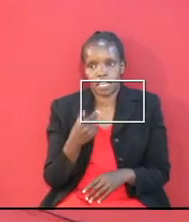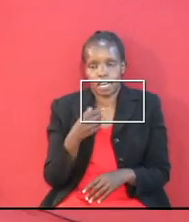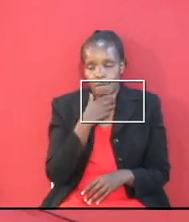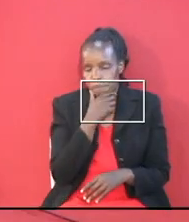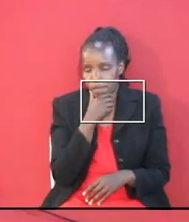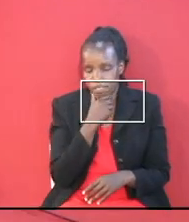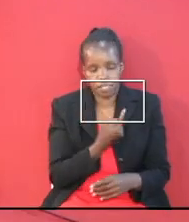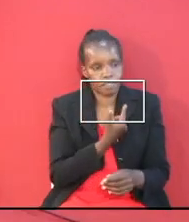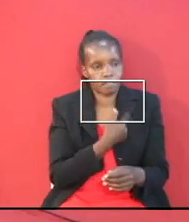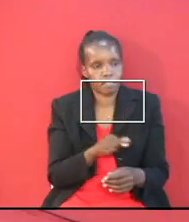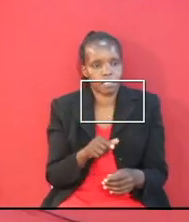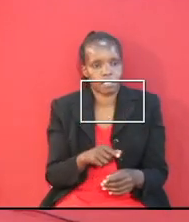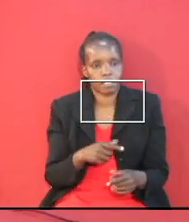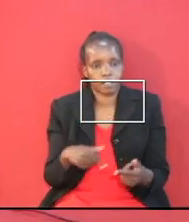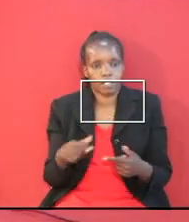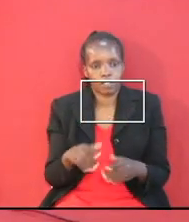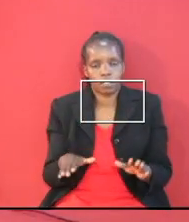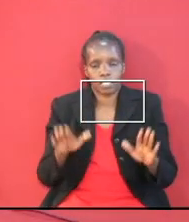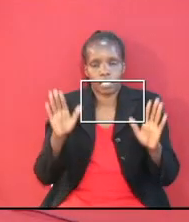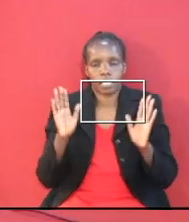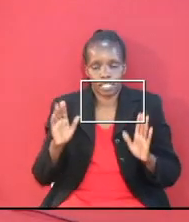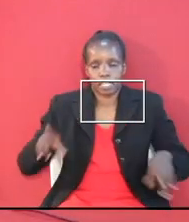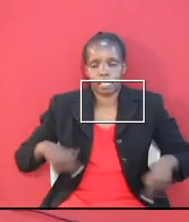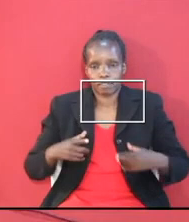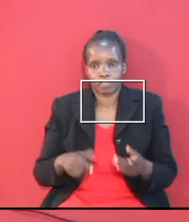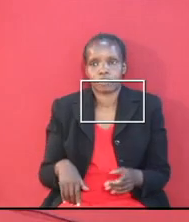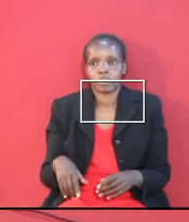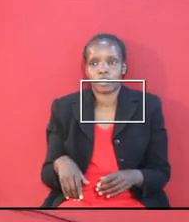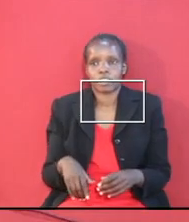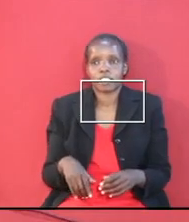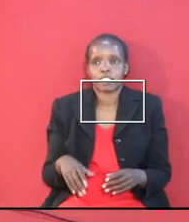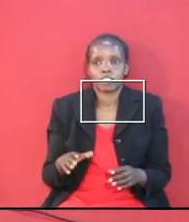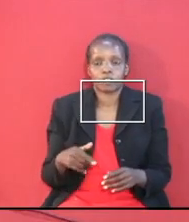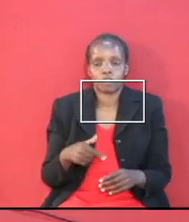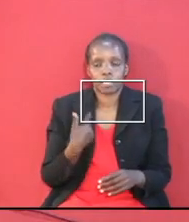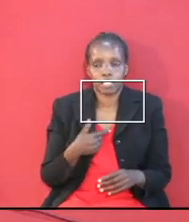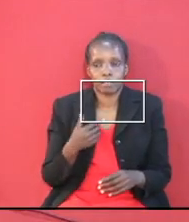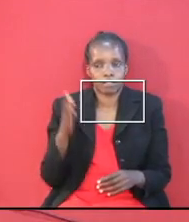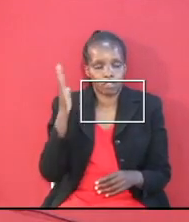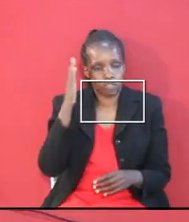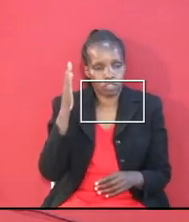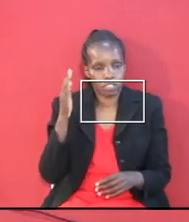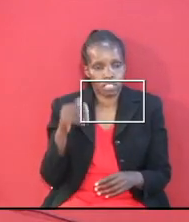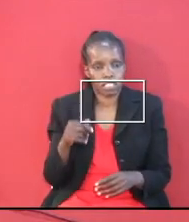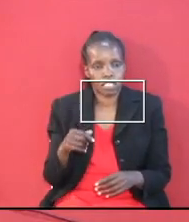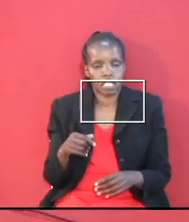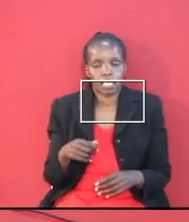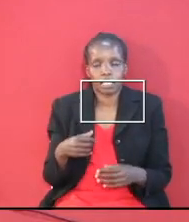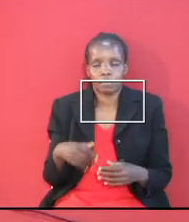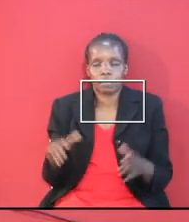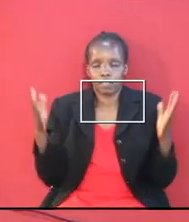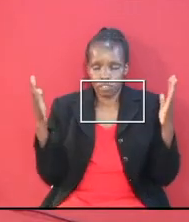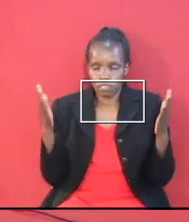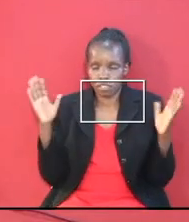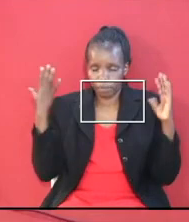grace. When you give your life to Christ, your cells know that. If your cell does not appreciate Christ,